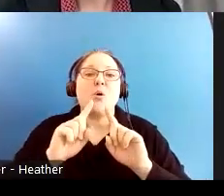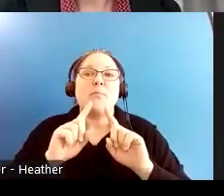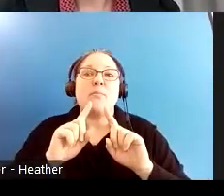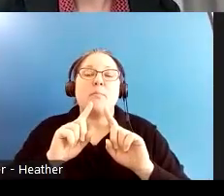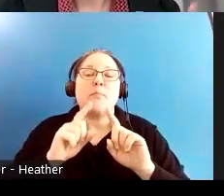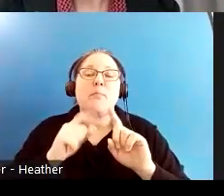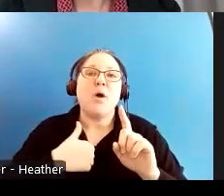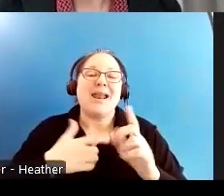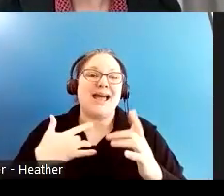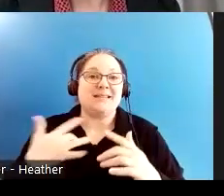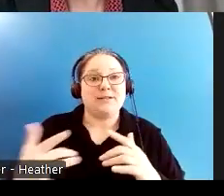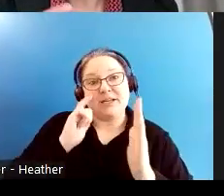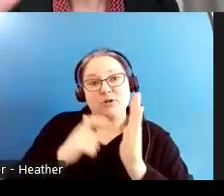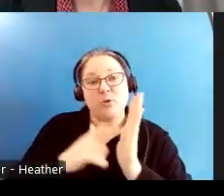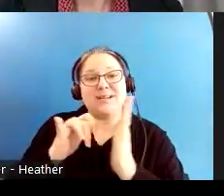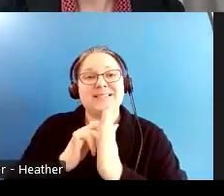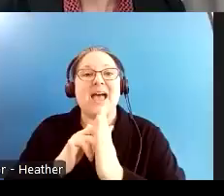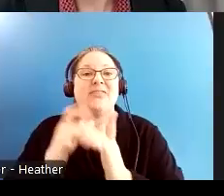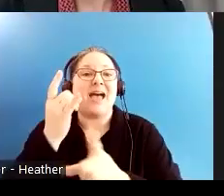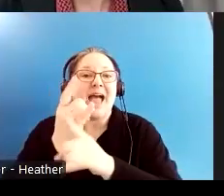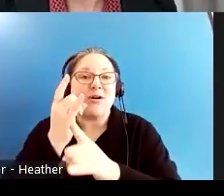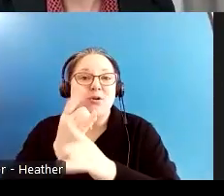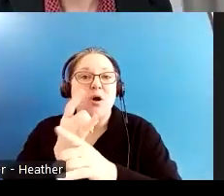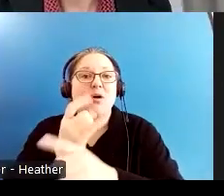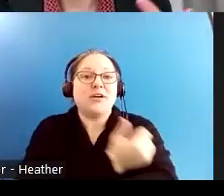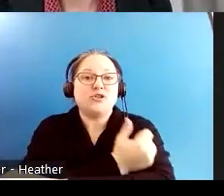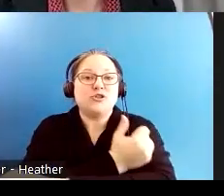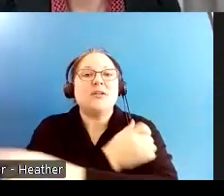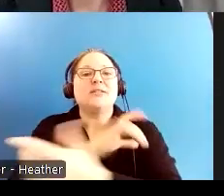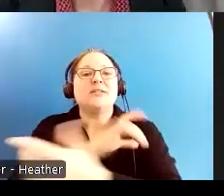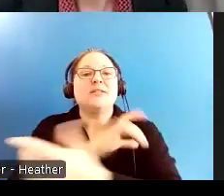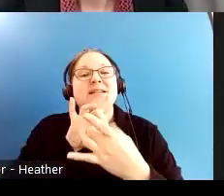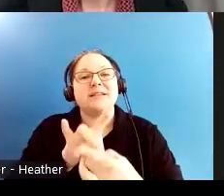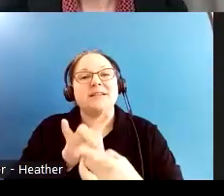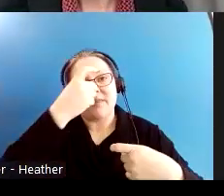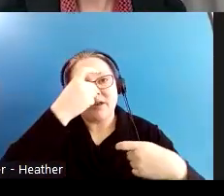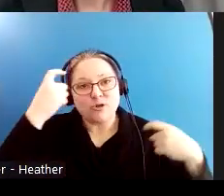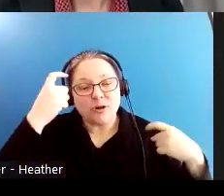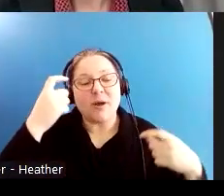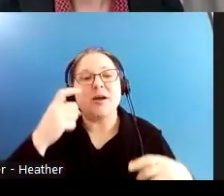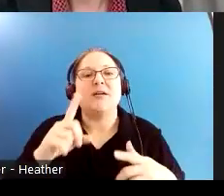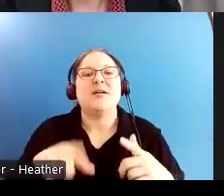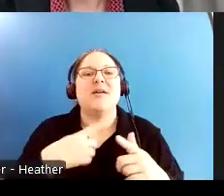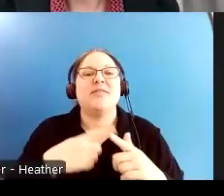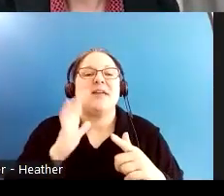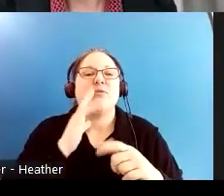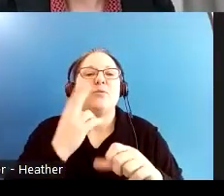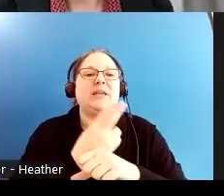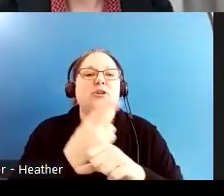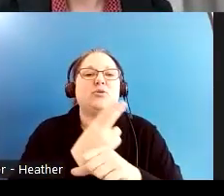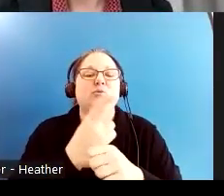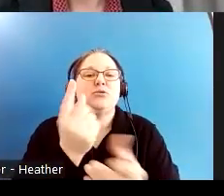that the substance use disorder is paired with this lifelong history of trauma. The substance is being used to treat